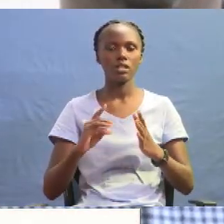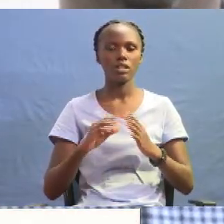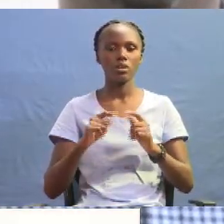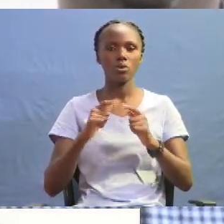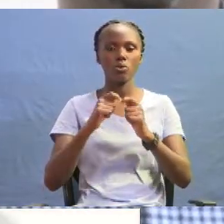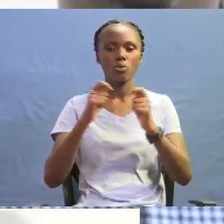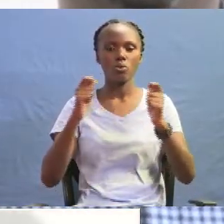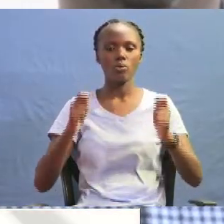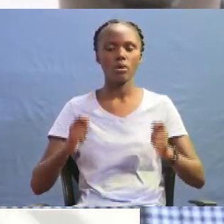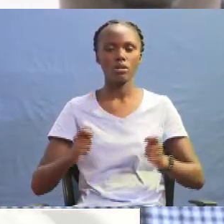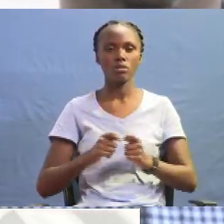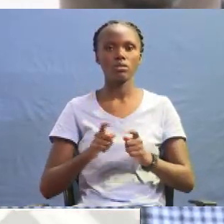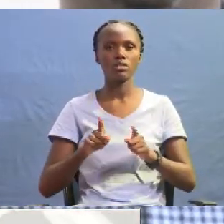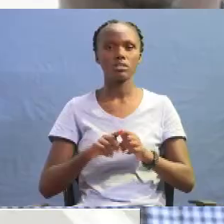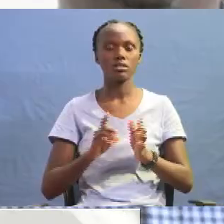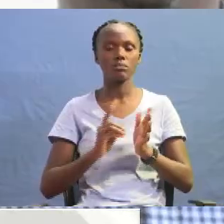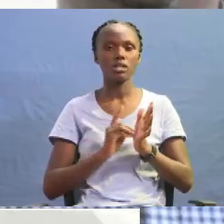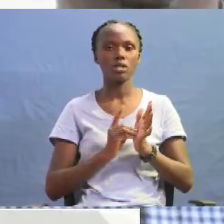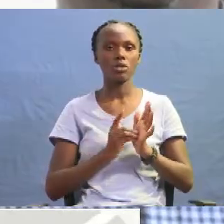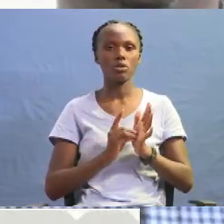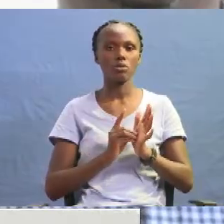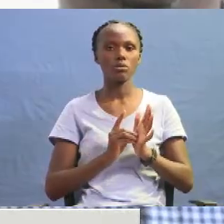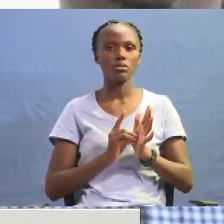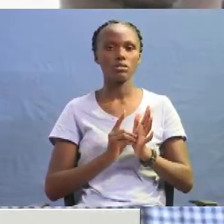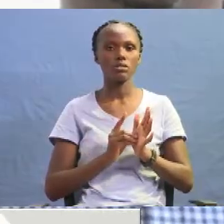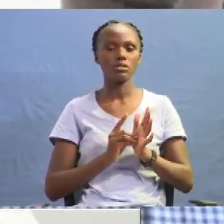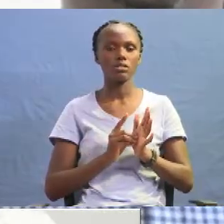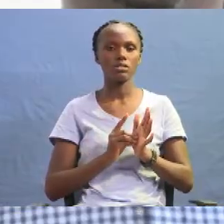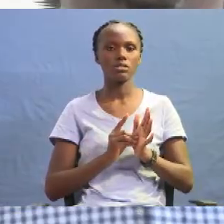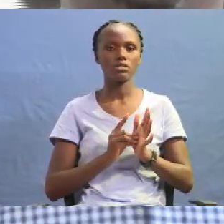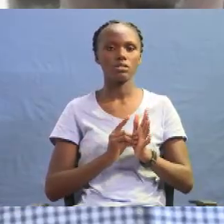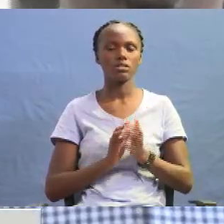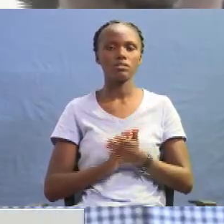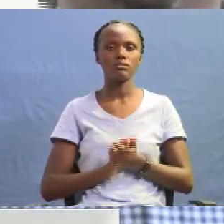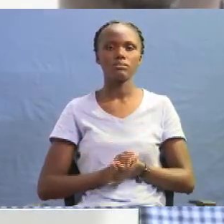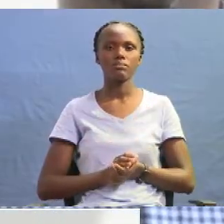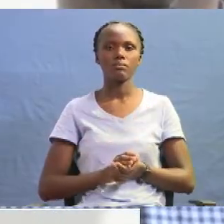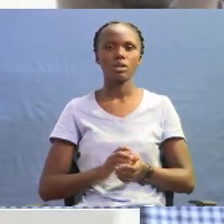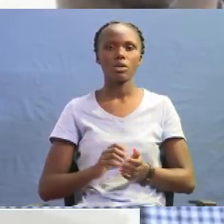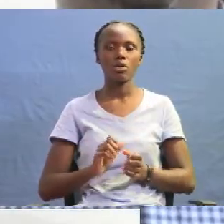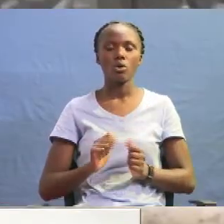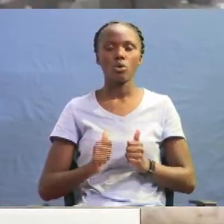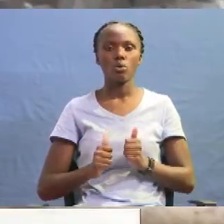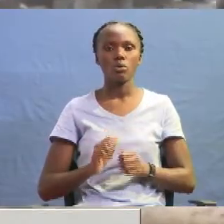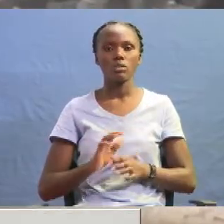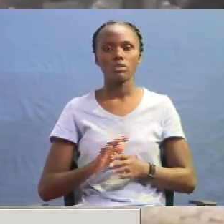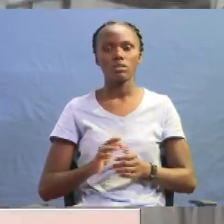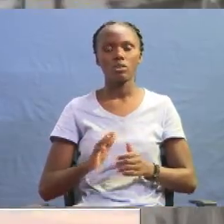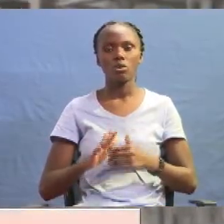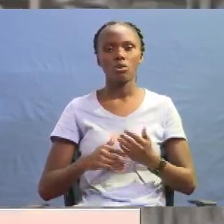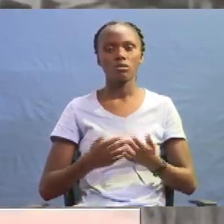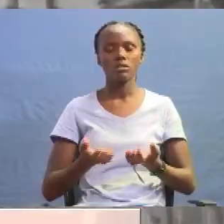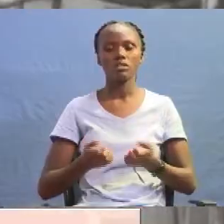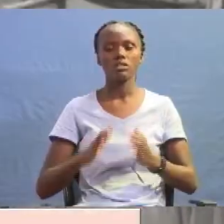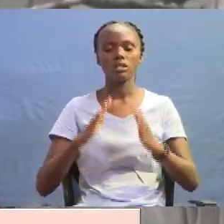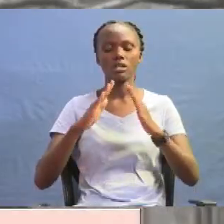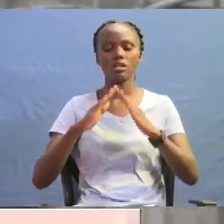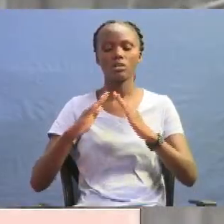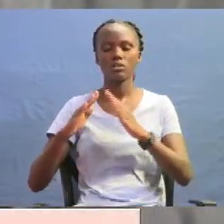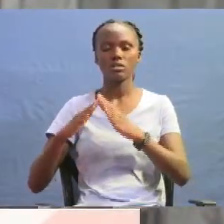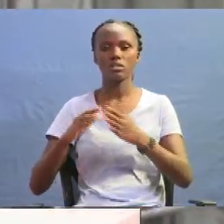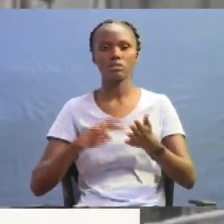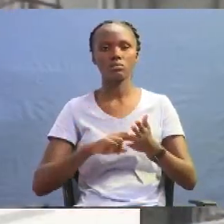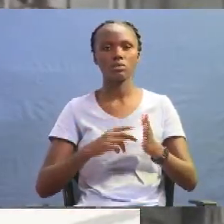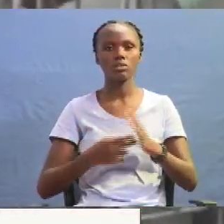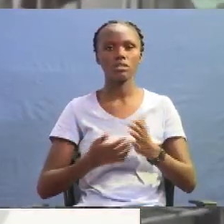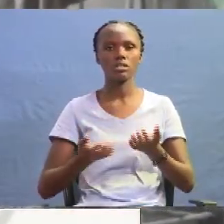windows, grill doors, and doors, wooden doors. This affordable housing project